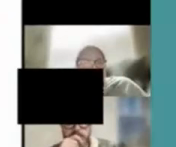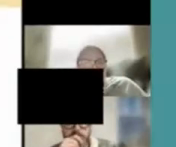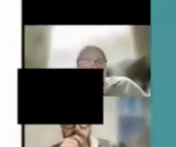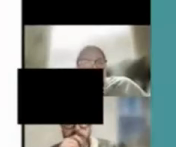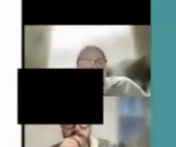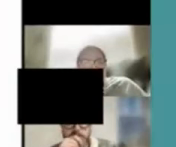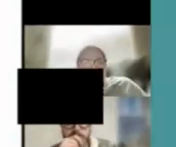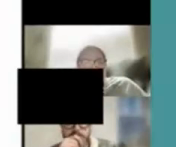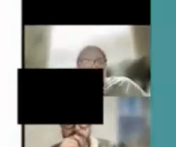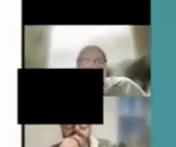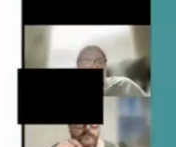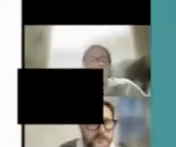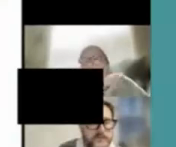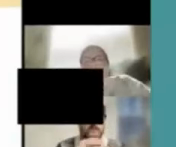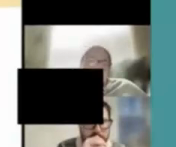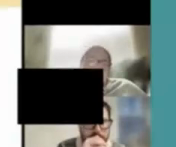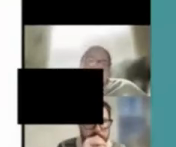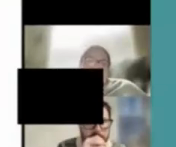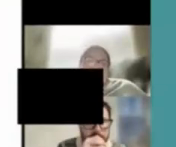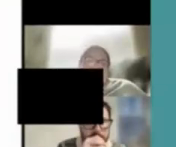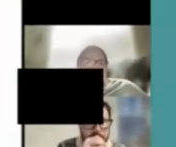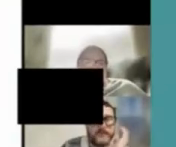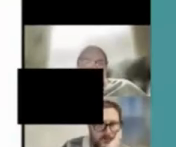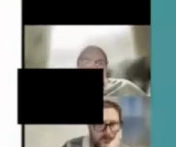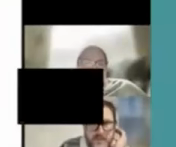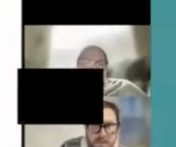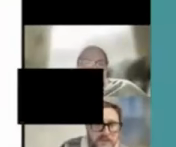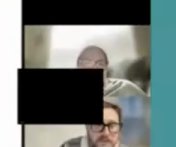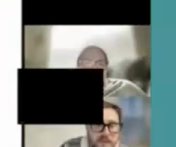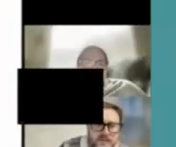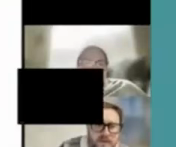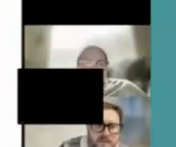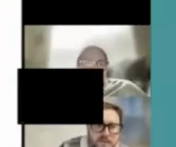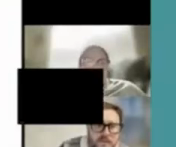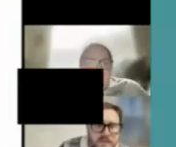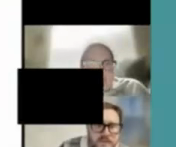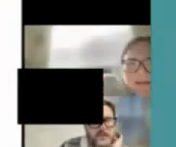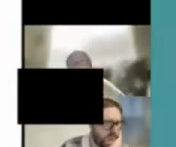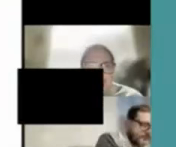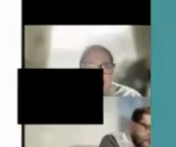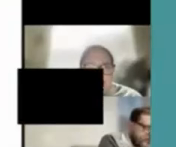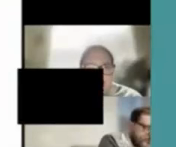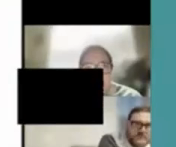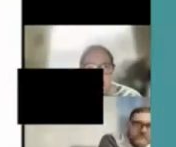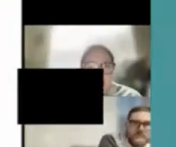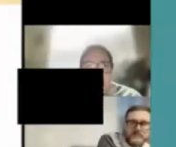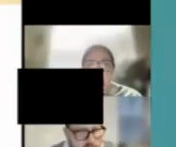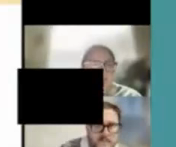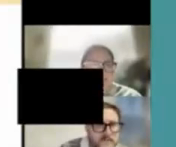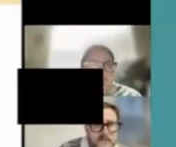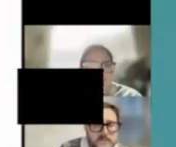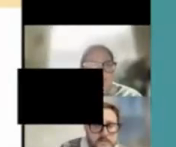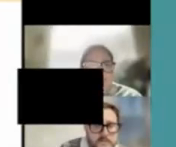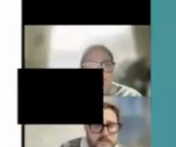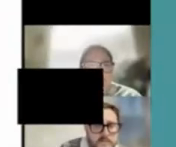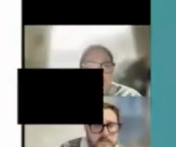application. Now she checks her information. So she goes through the whole process and they can't immediately confirm her because she's not currently